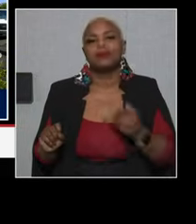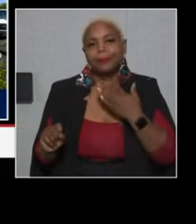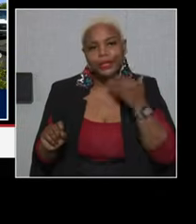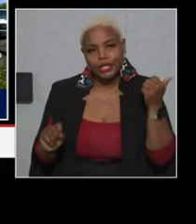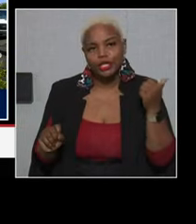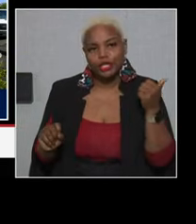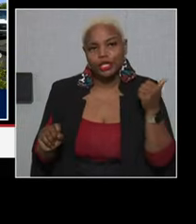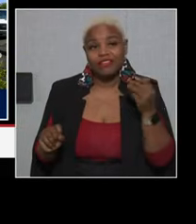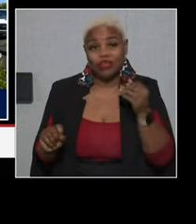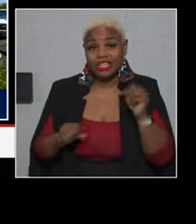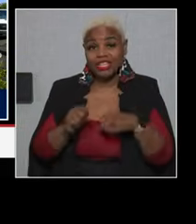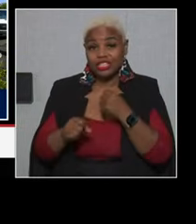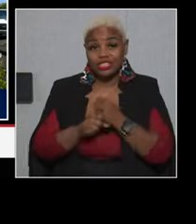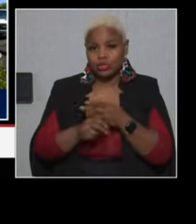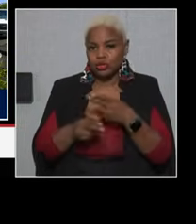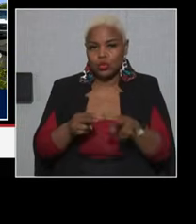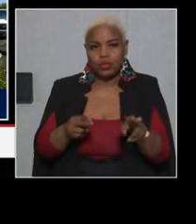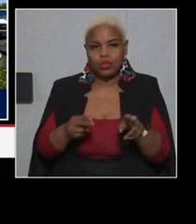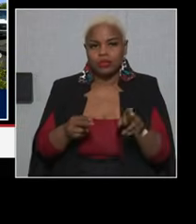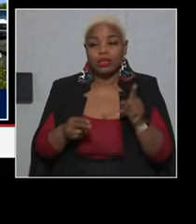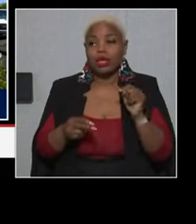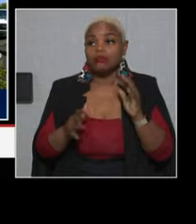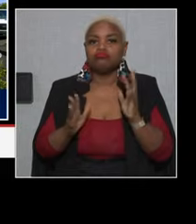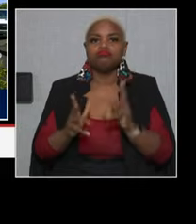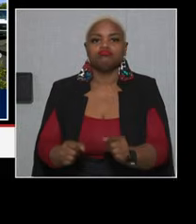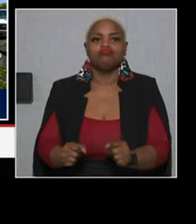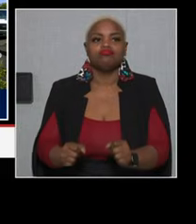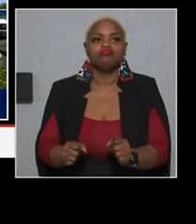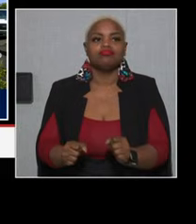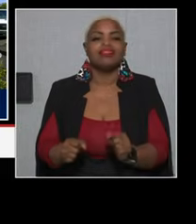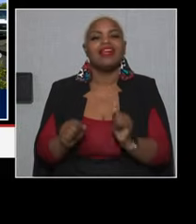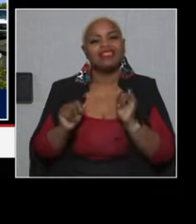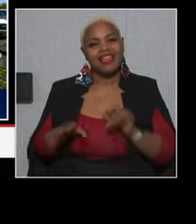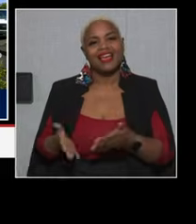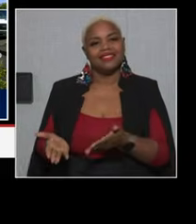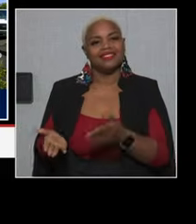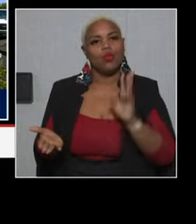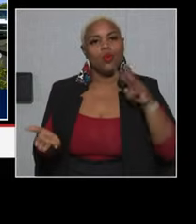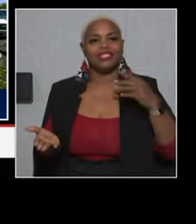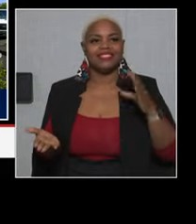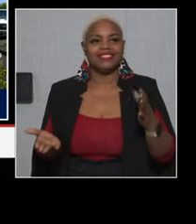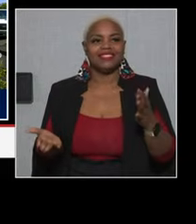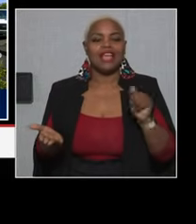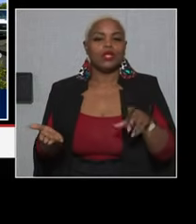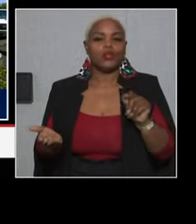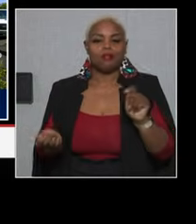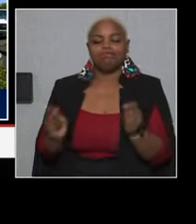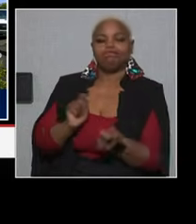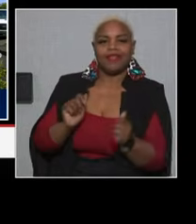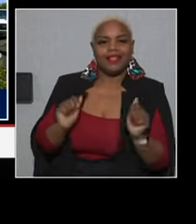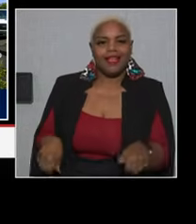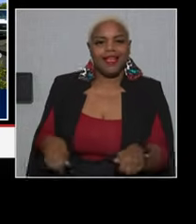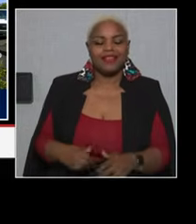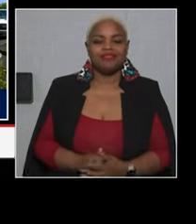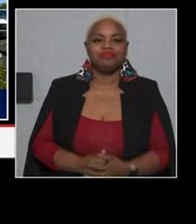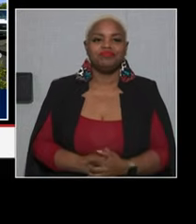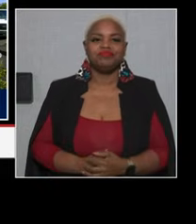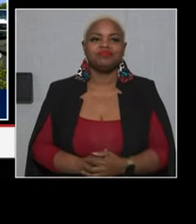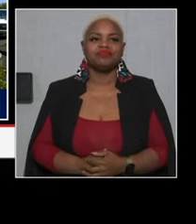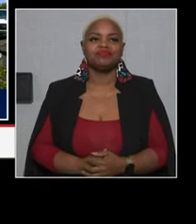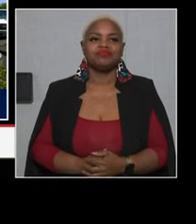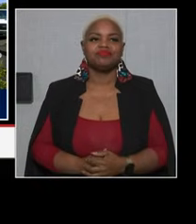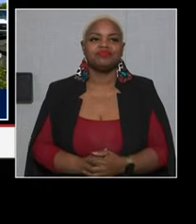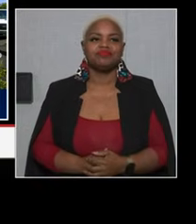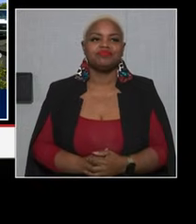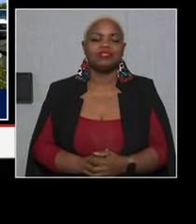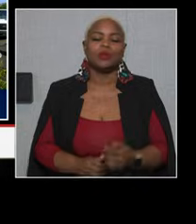years. As part of being in Washington, D.C., you can do those types of things. So we continue to work with all